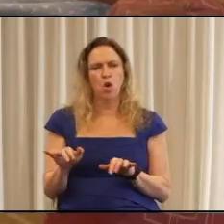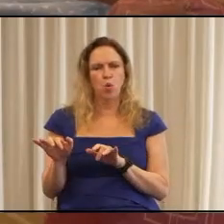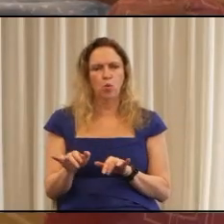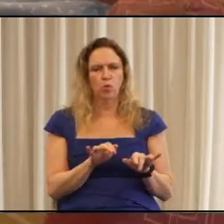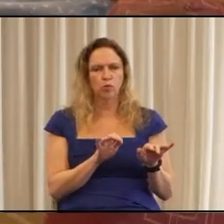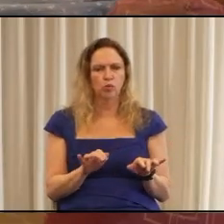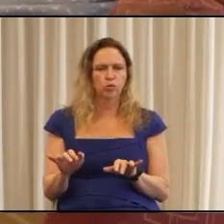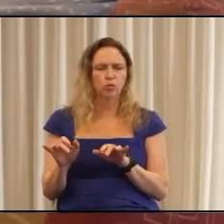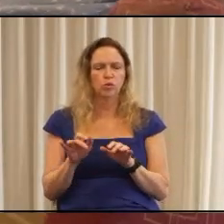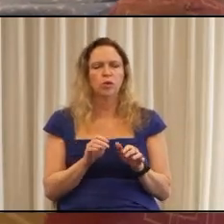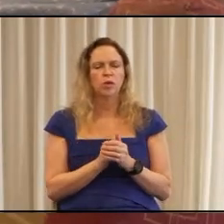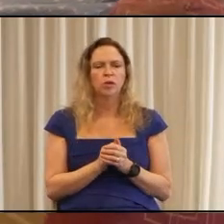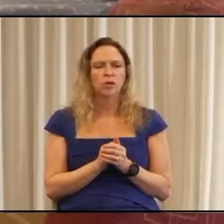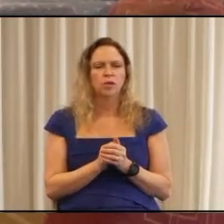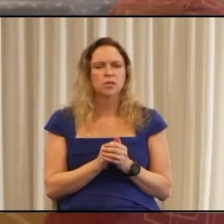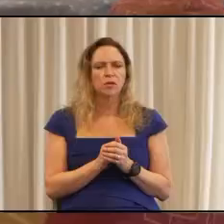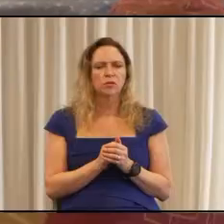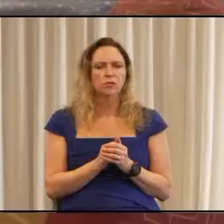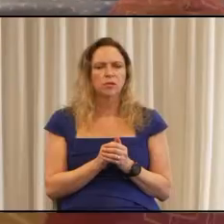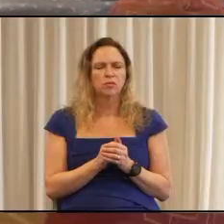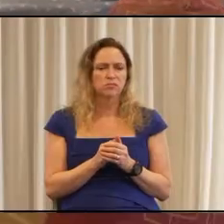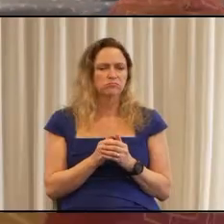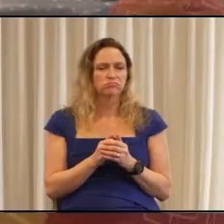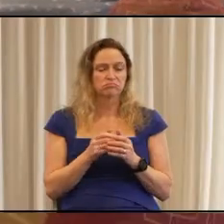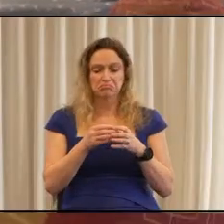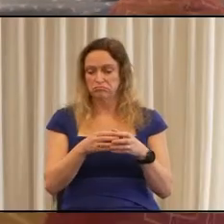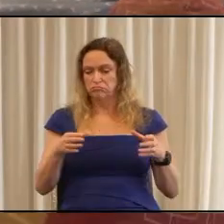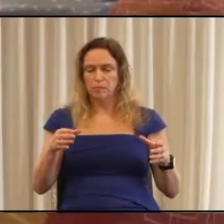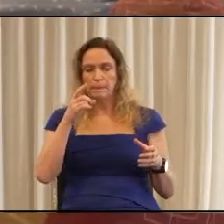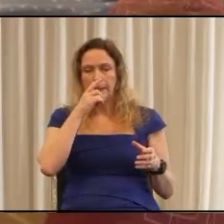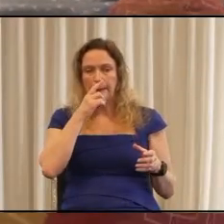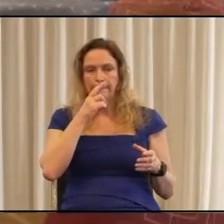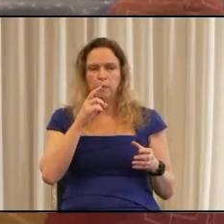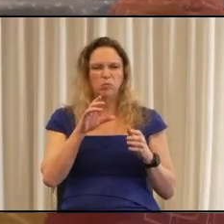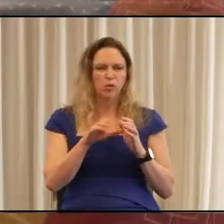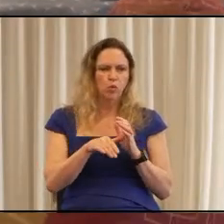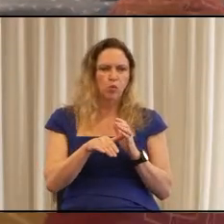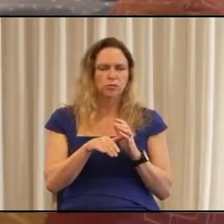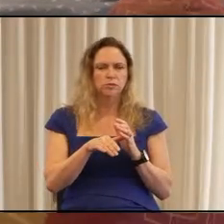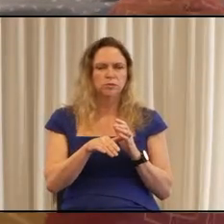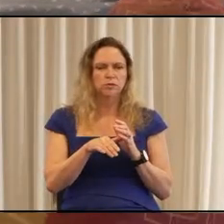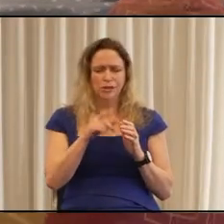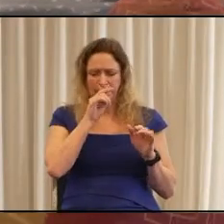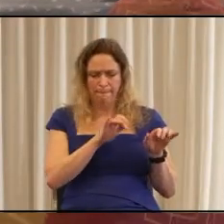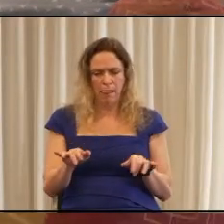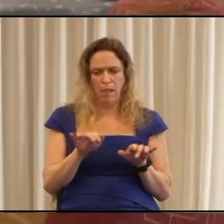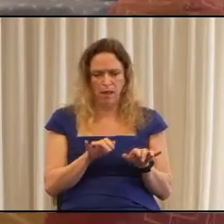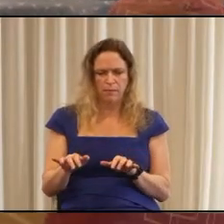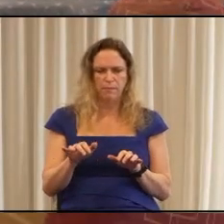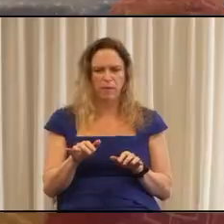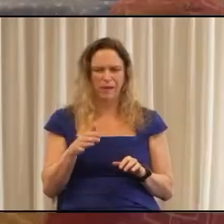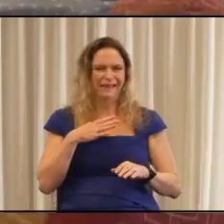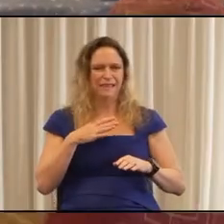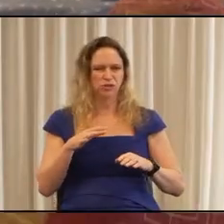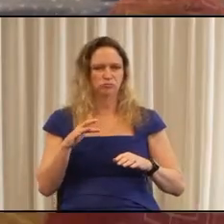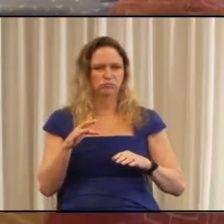so we had a whole group of people, because we thought, well, she was limited in the amount of piano she could play, but we thought we need to put on a performance. So we